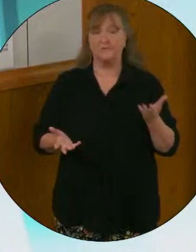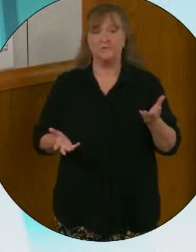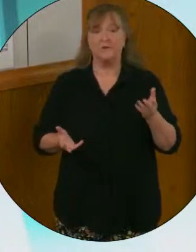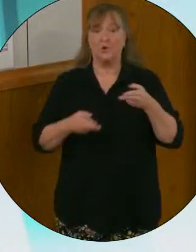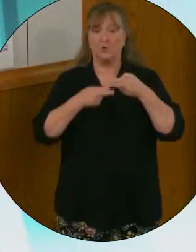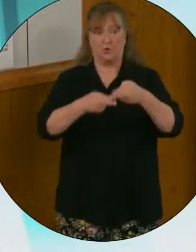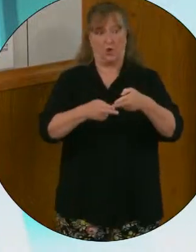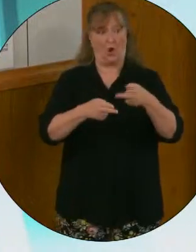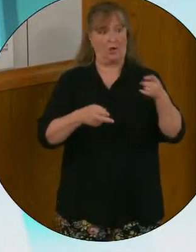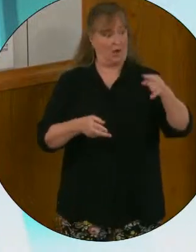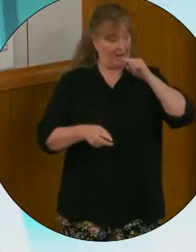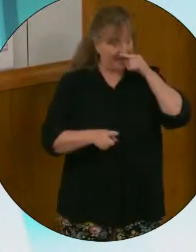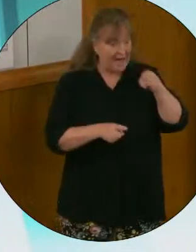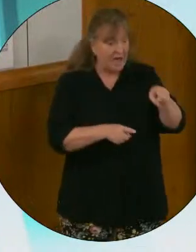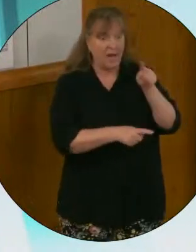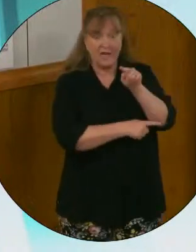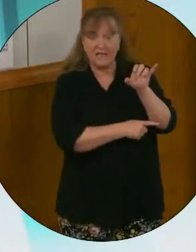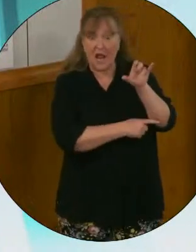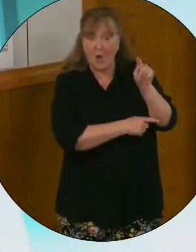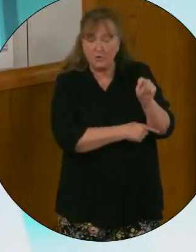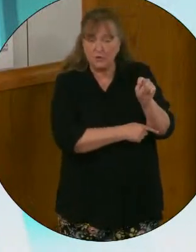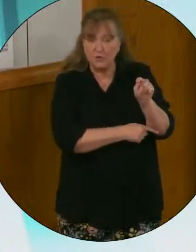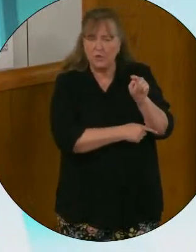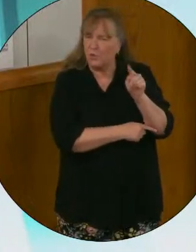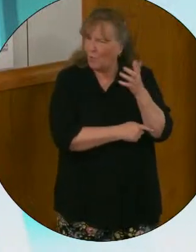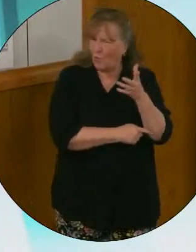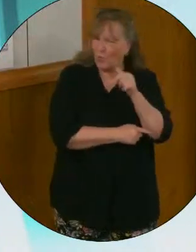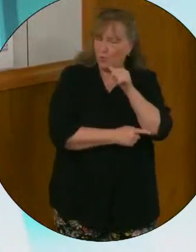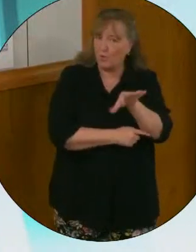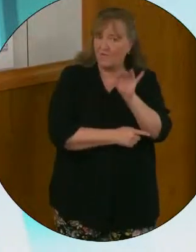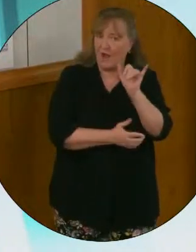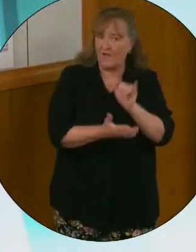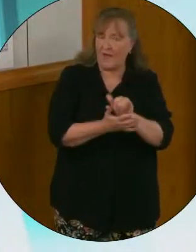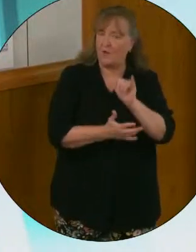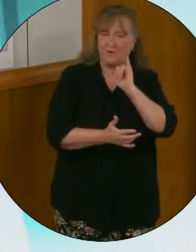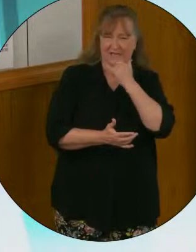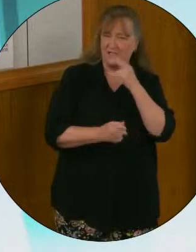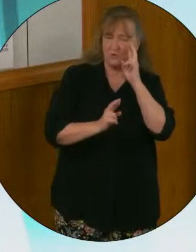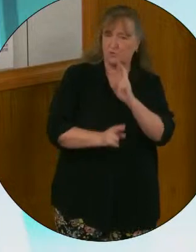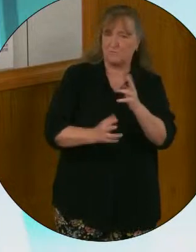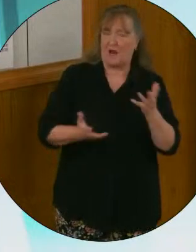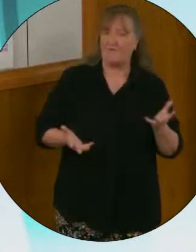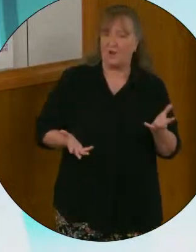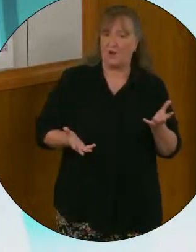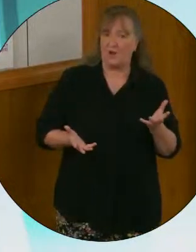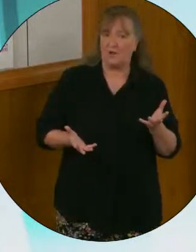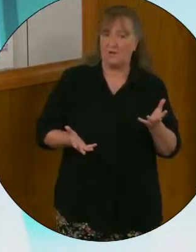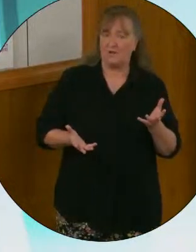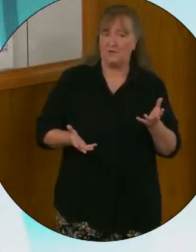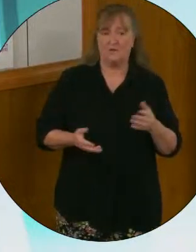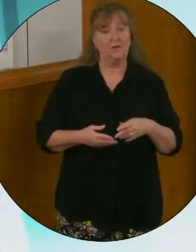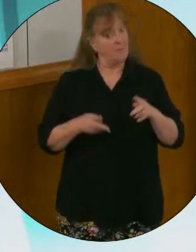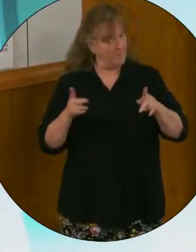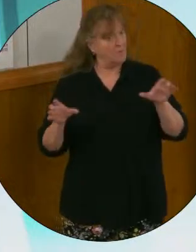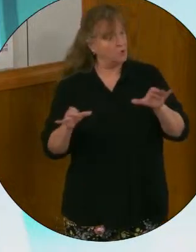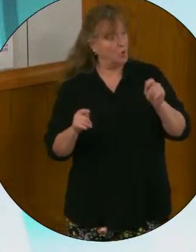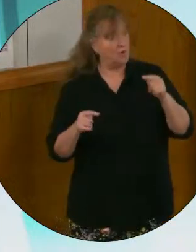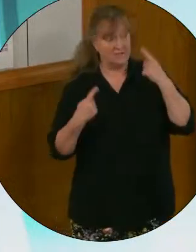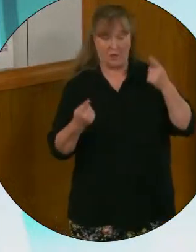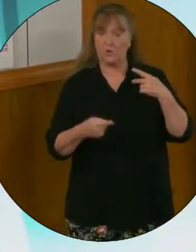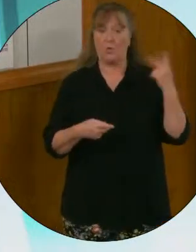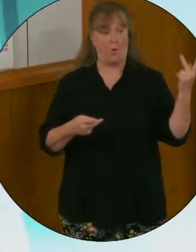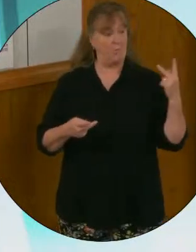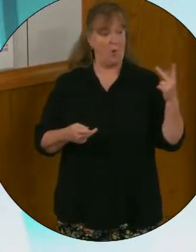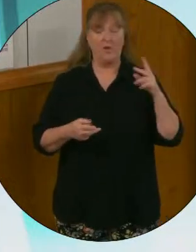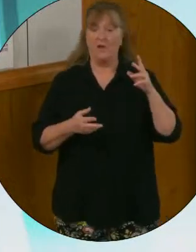call a kid a terrorist, wouldn't you find that highly to be disrespectful? I think he would, especially since we're both